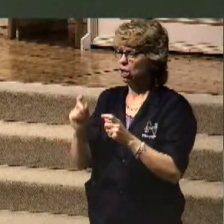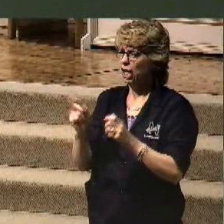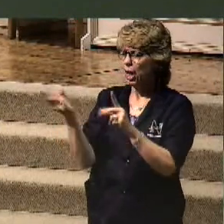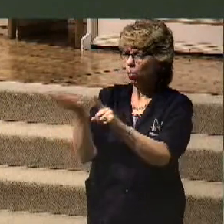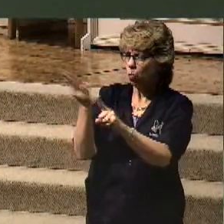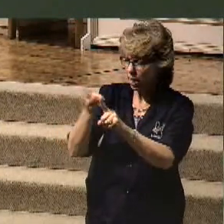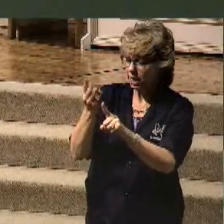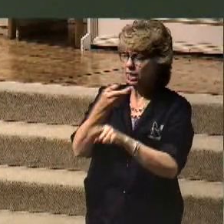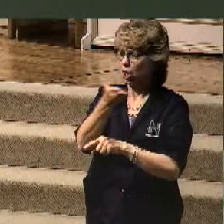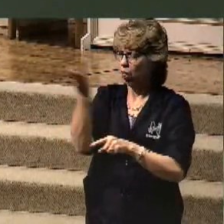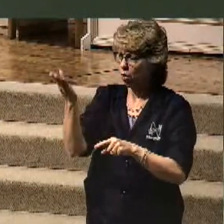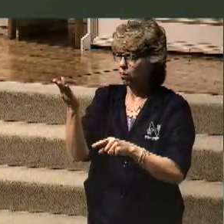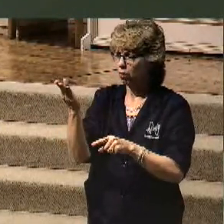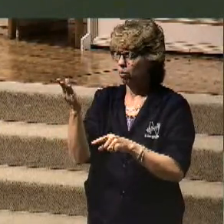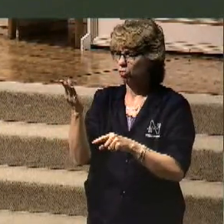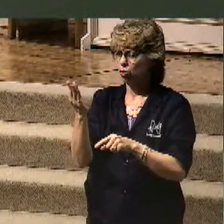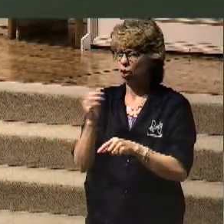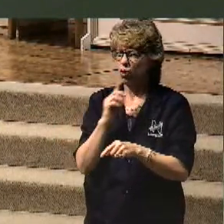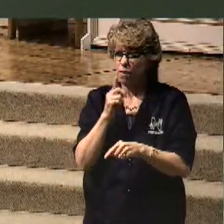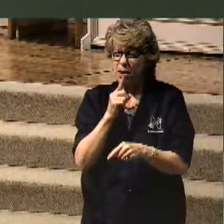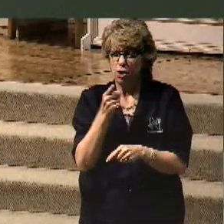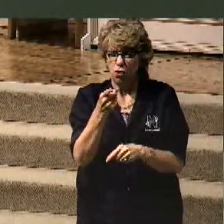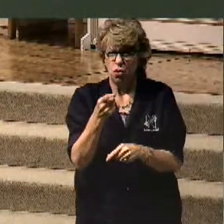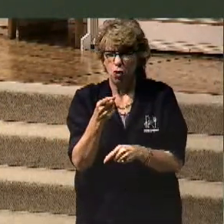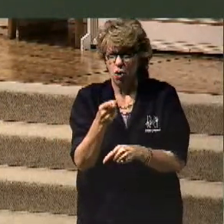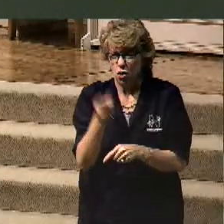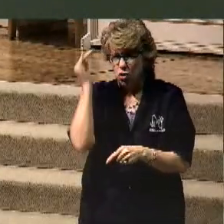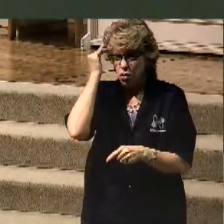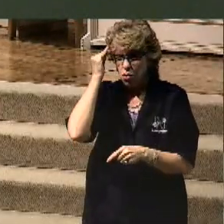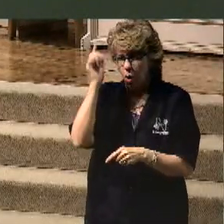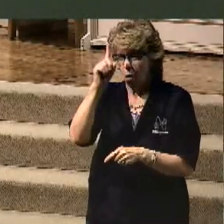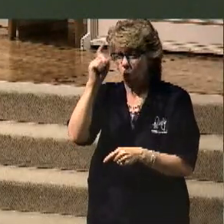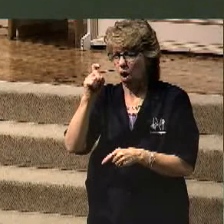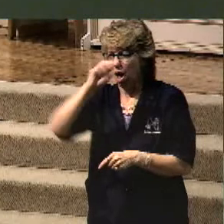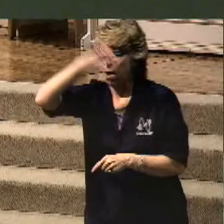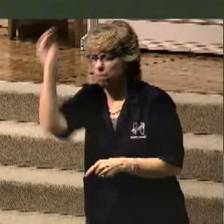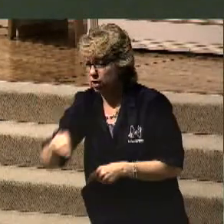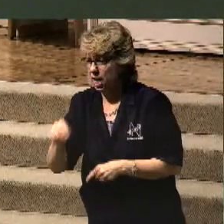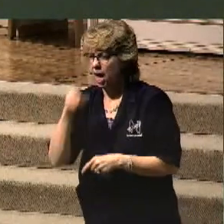that question, are you 100% sure if you died that you'd go to heaven?